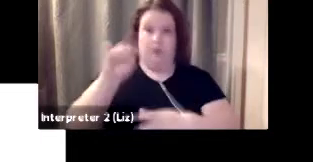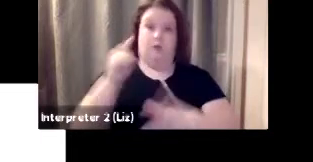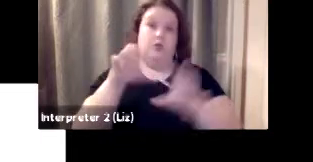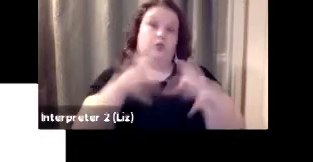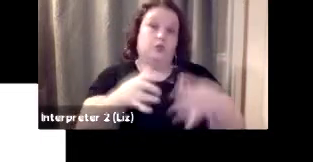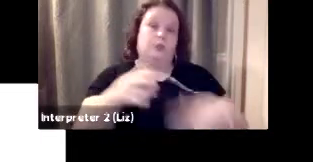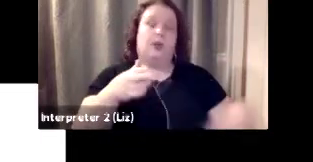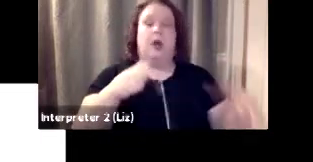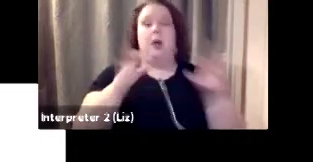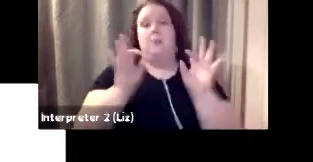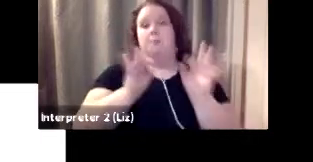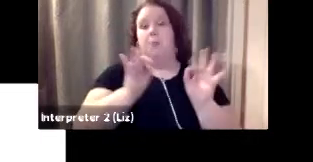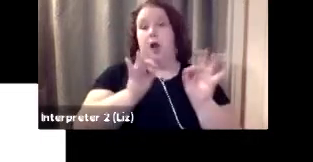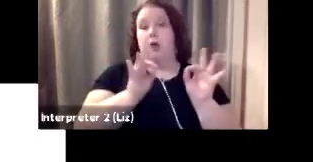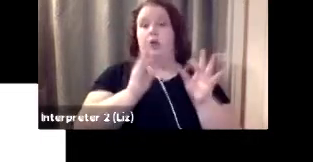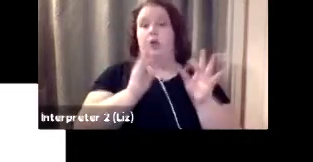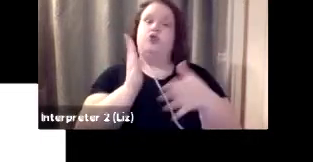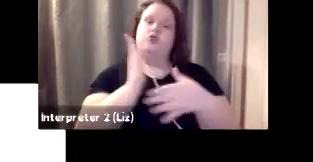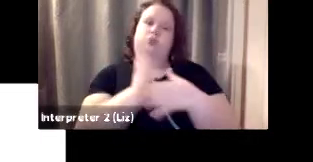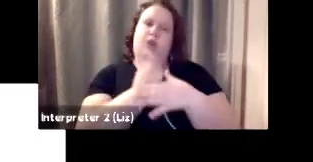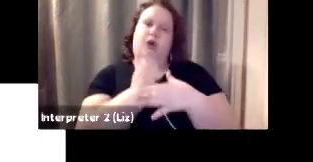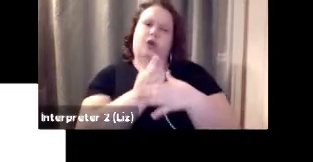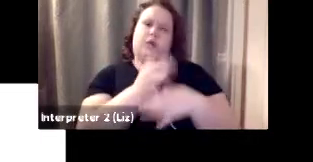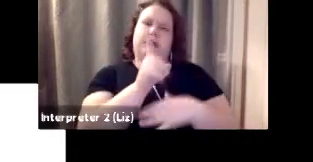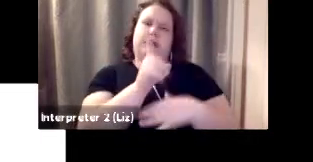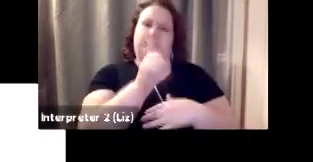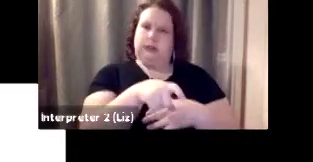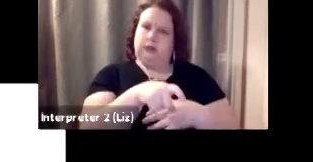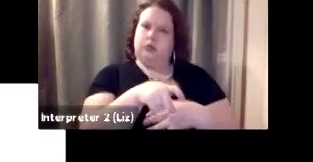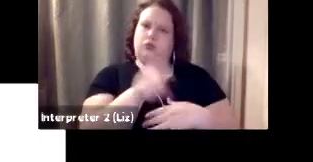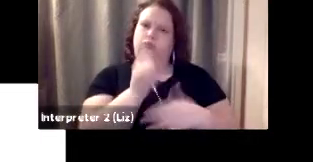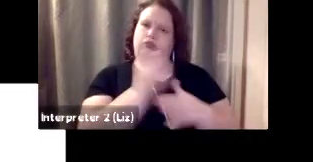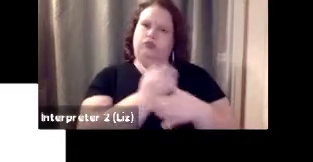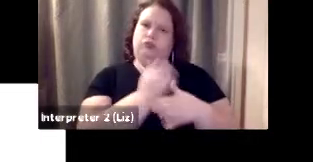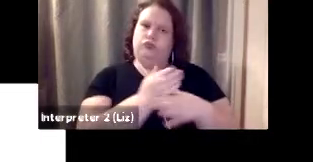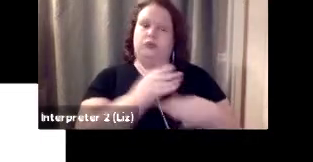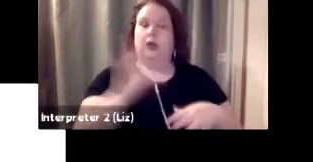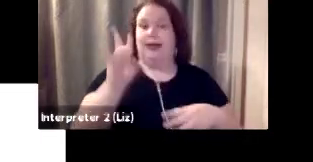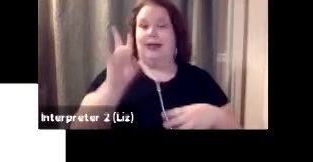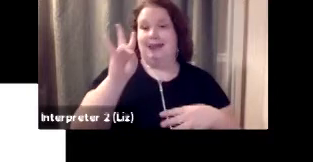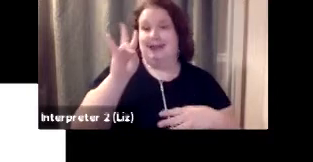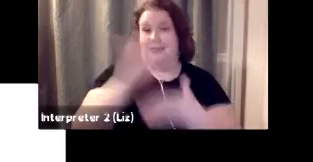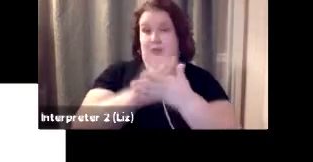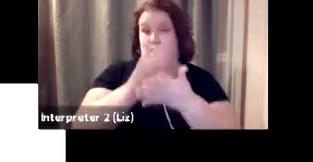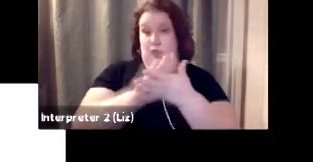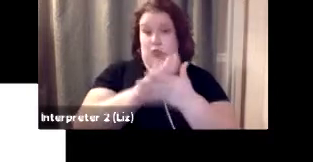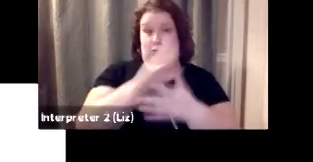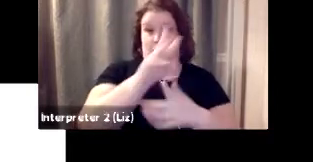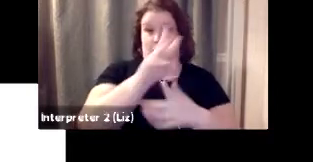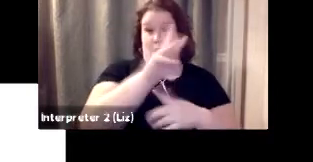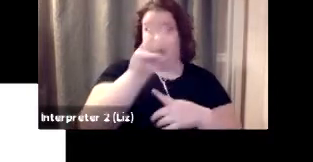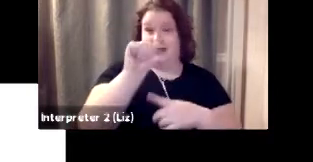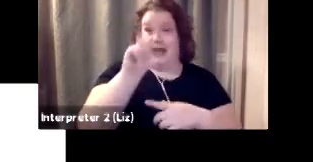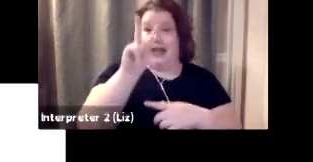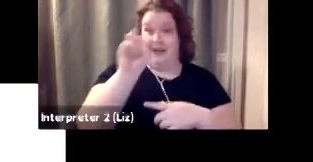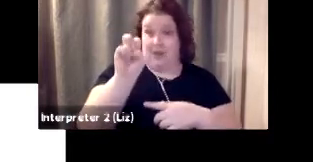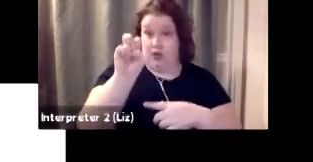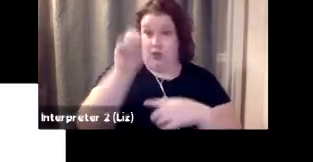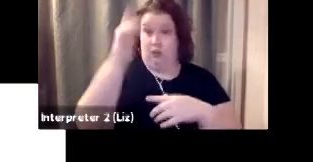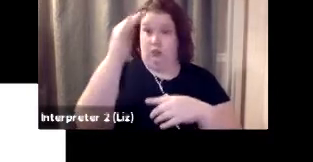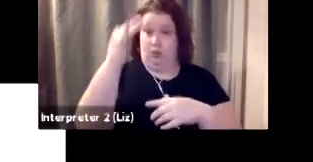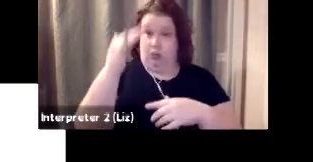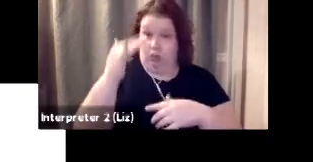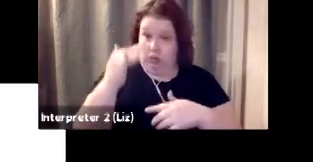minor to moderate need. So that would include the seven schools you see here on the screen from West Avenue, Provident Heights, Brook Avenue, Dean